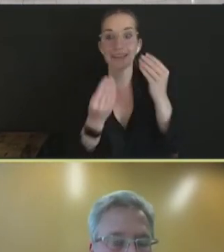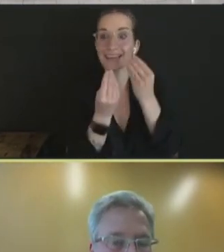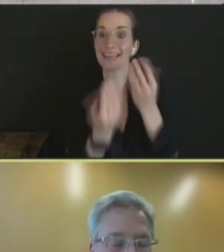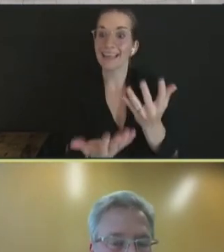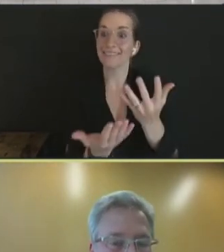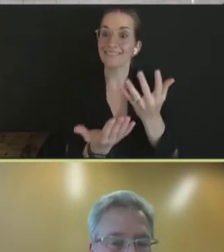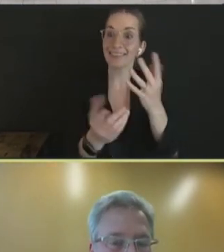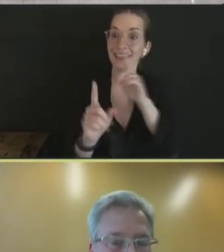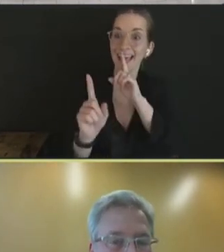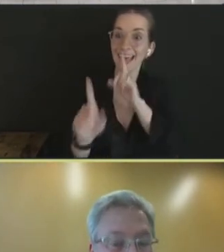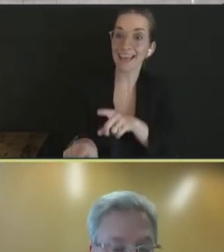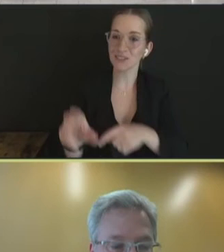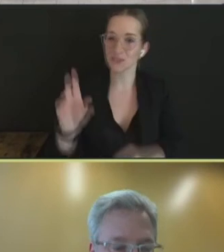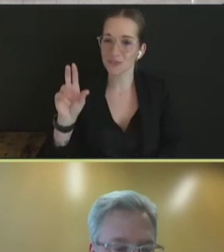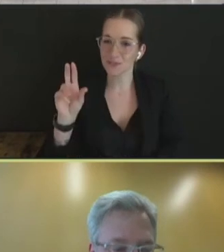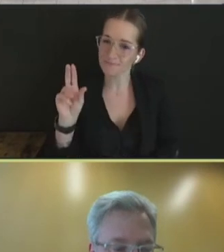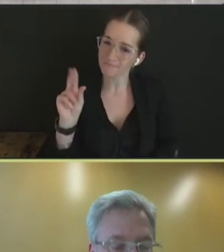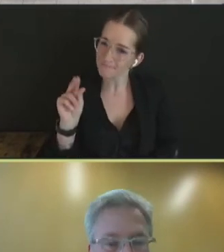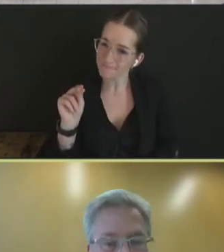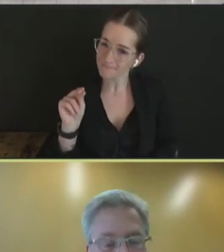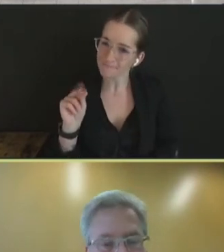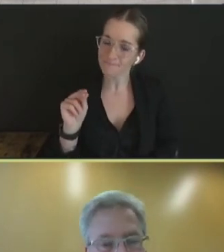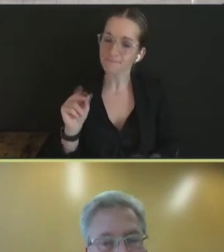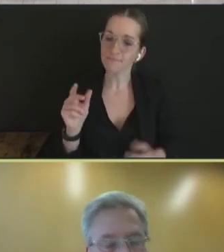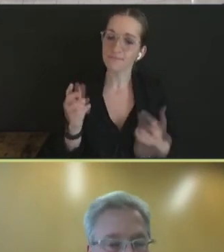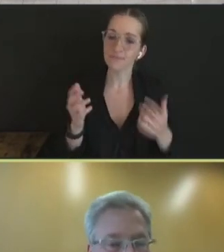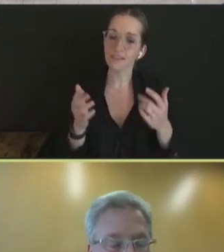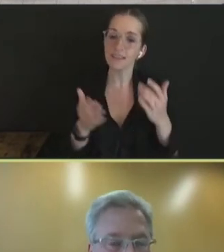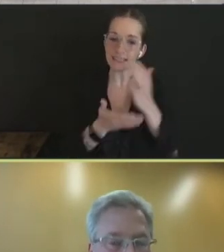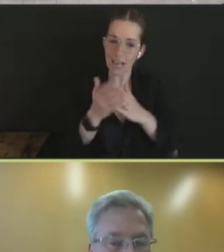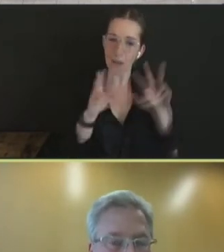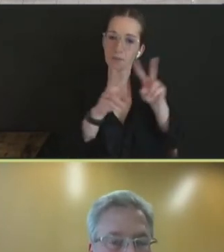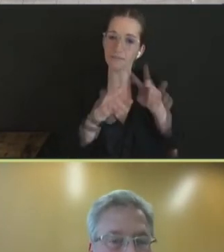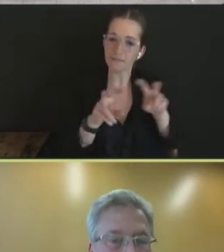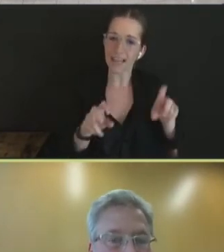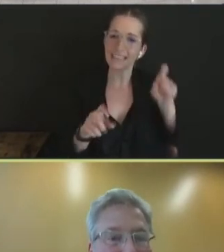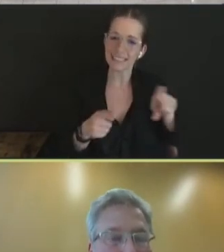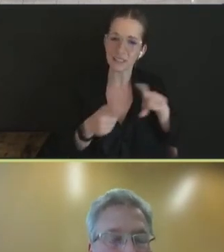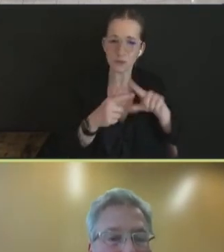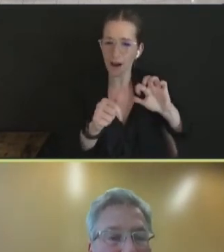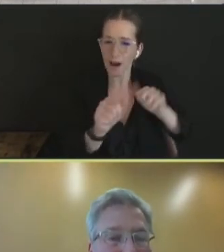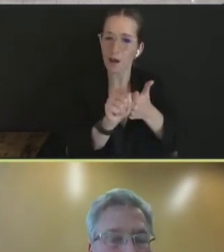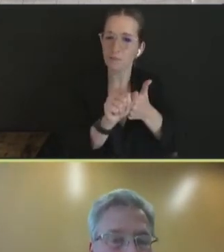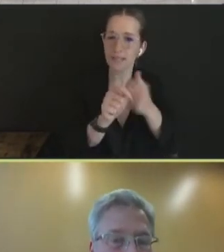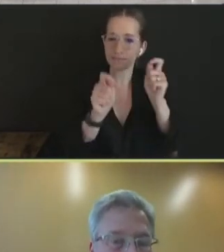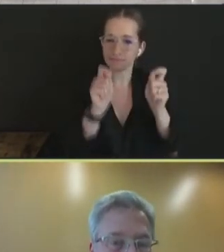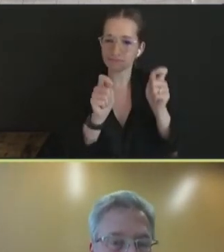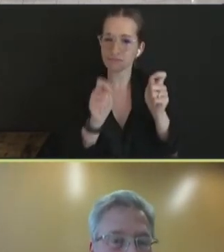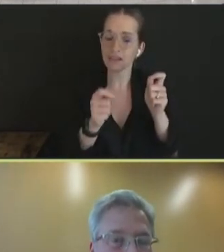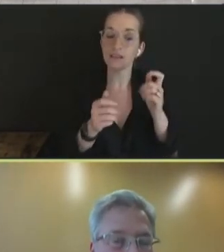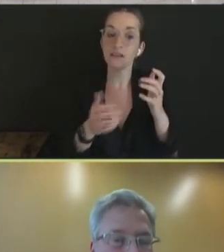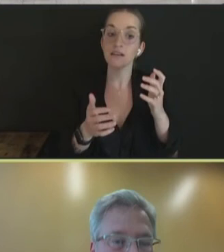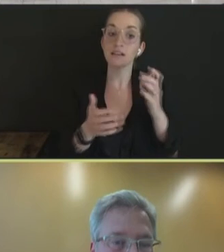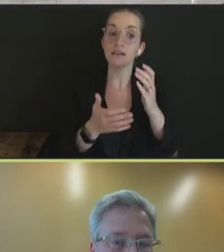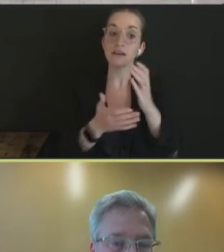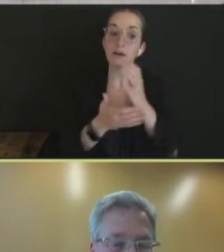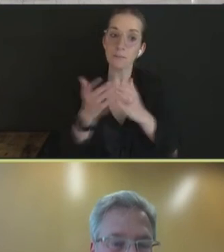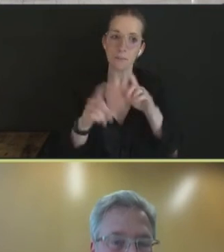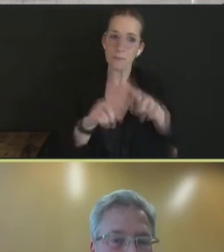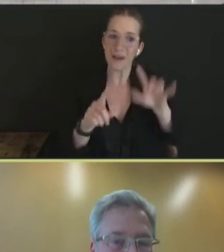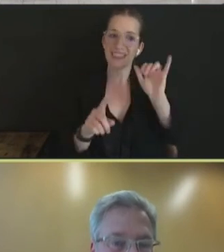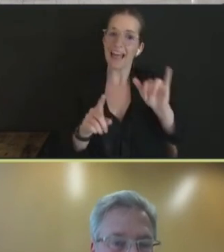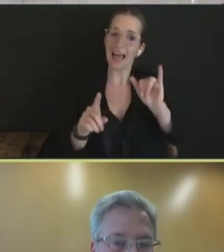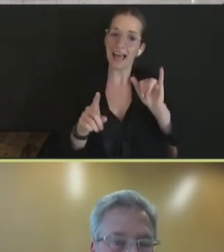and in fact, some of the analysis needs refreshing in this, but it's a way of looking at the